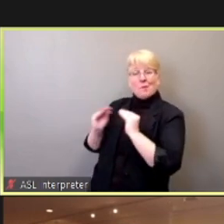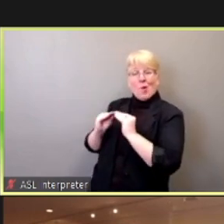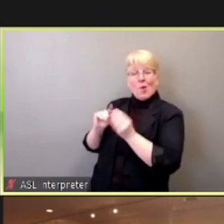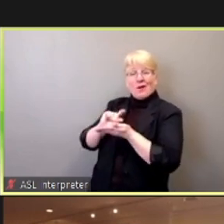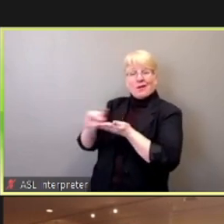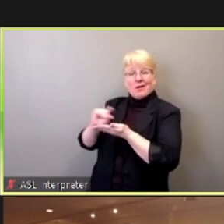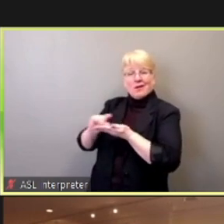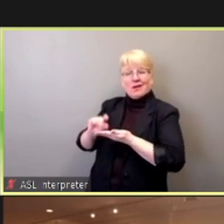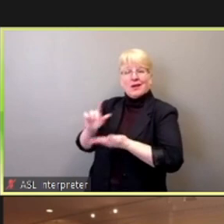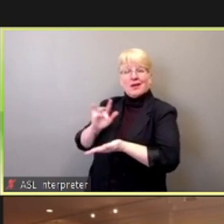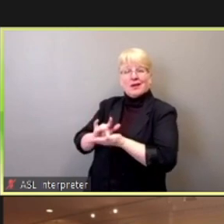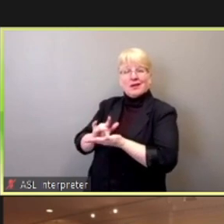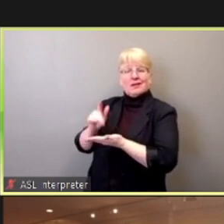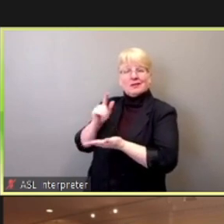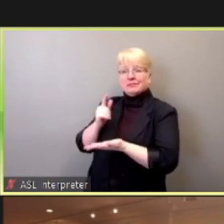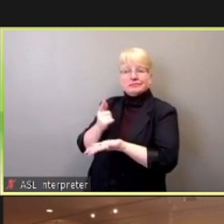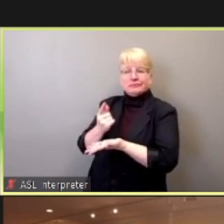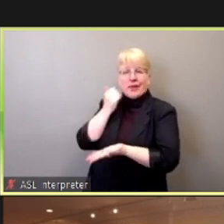please, Alex.